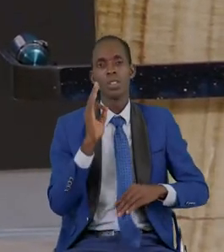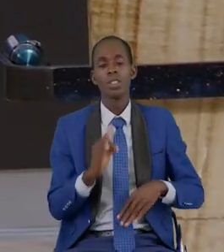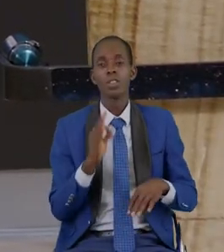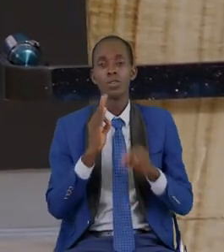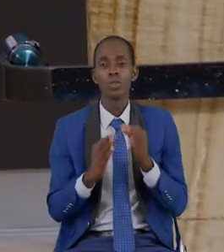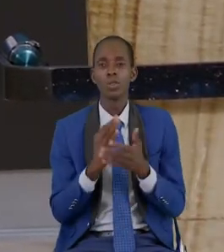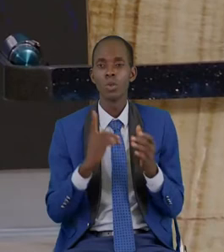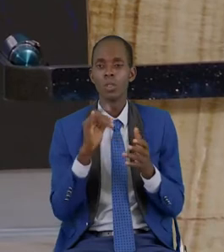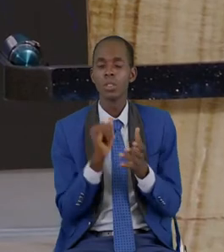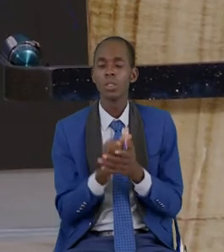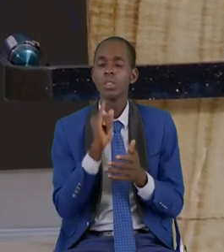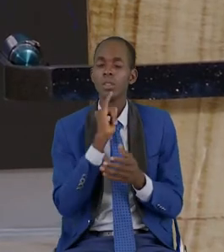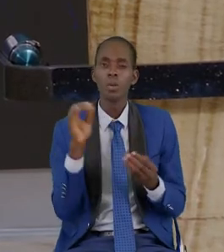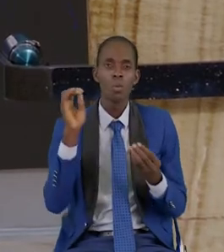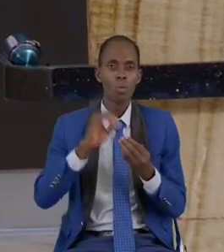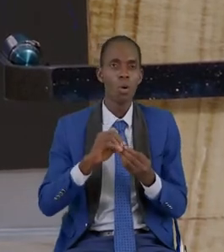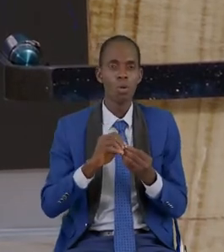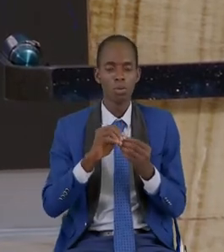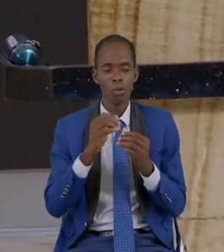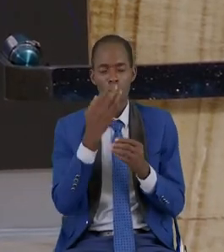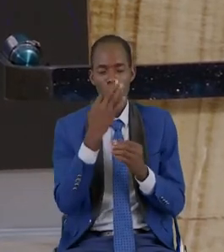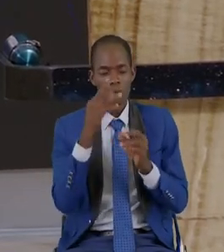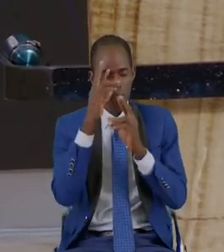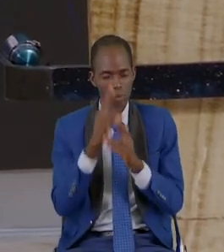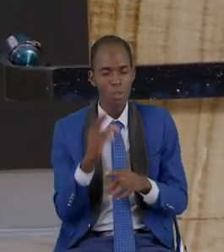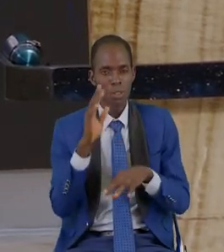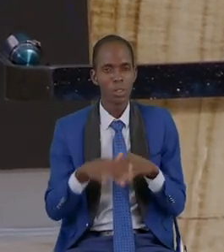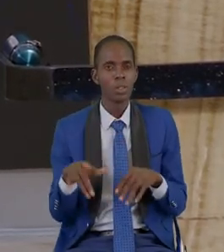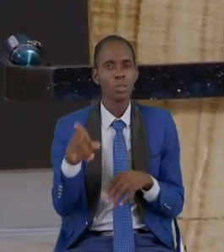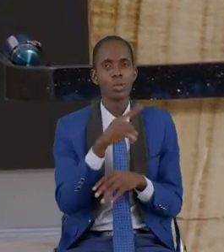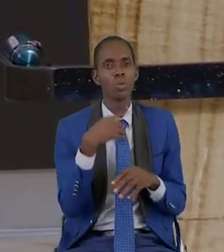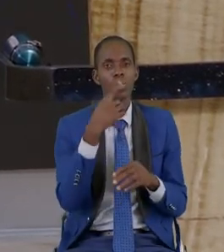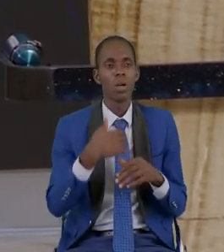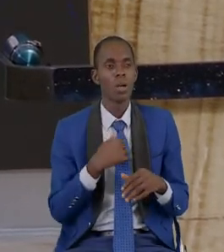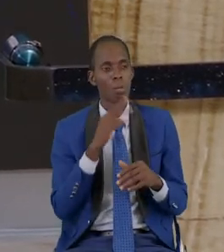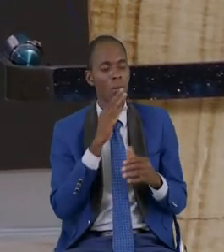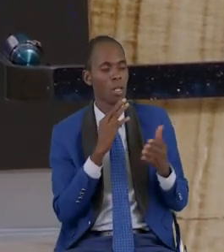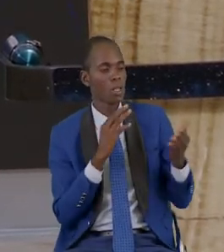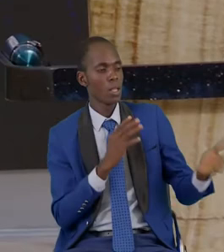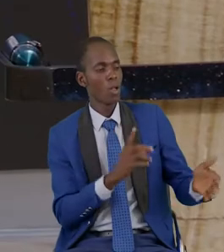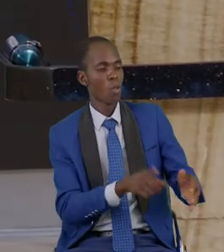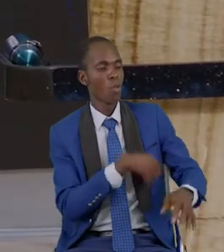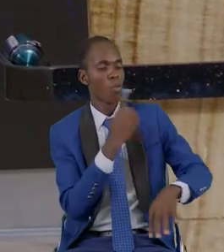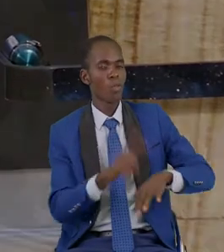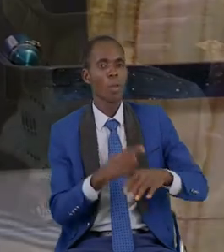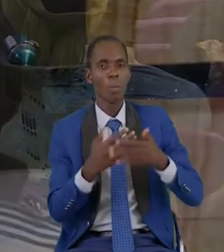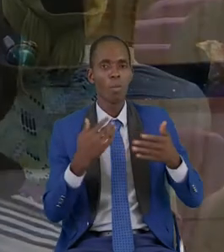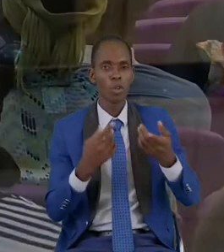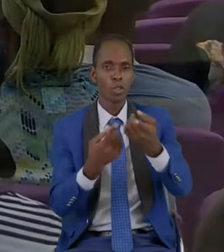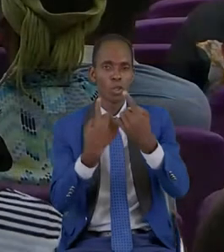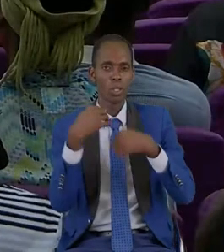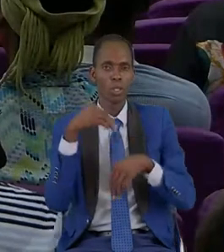more respected than you are, who has been there long time before you came in, if he's